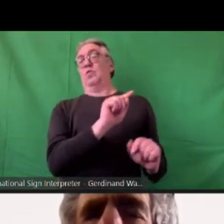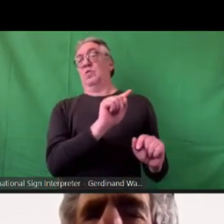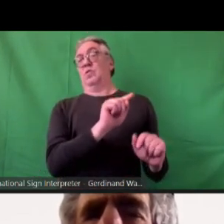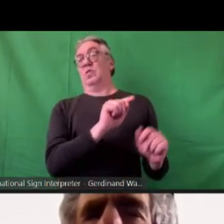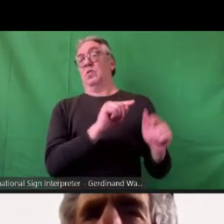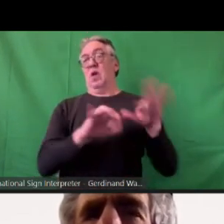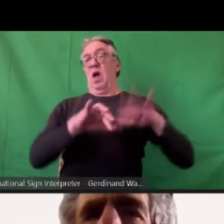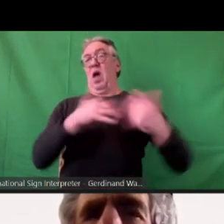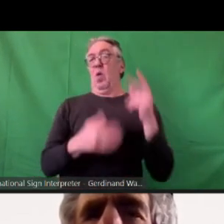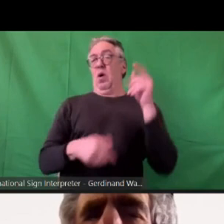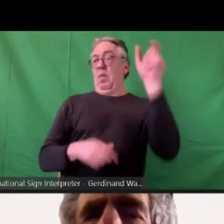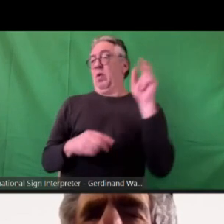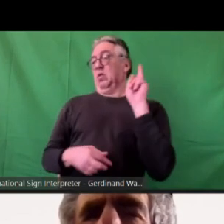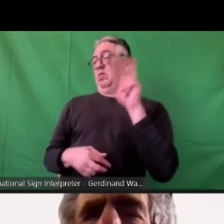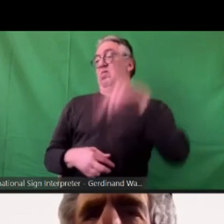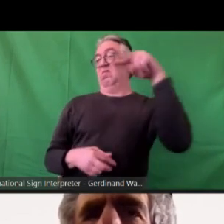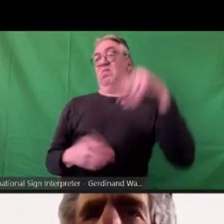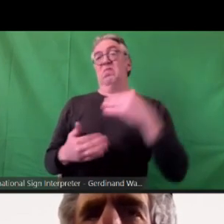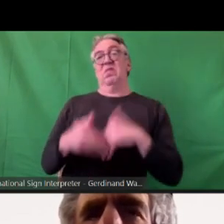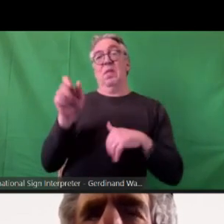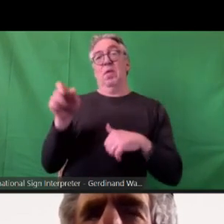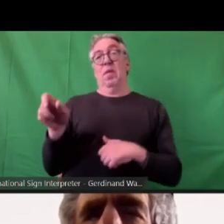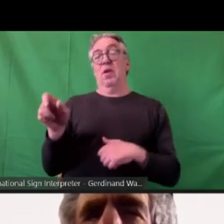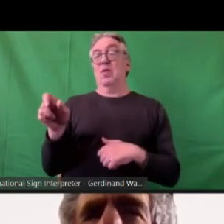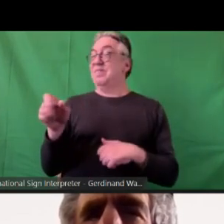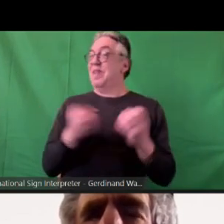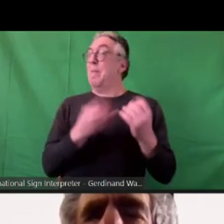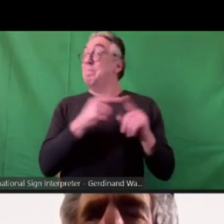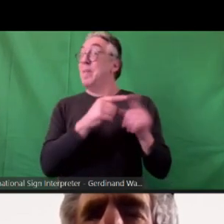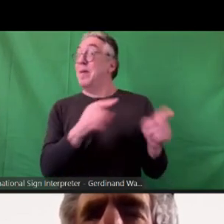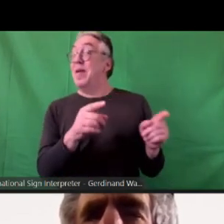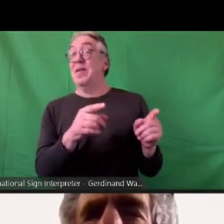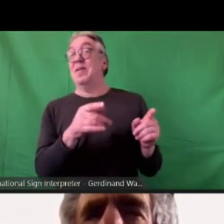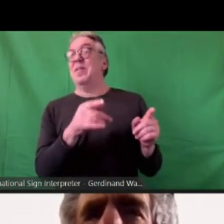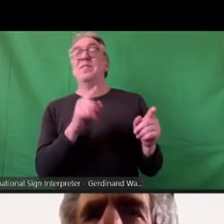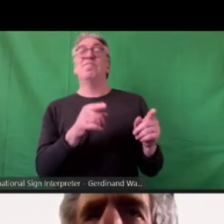whether it's an SME within the manufacturing sector, whether it's an SME within